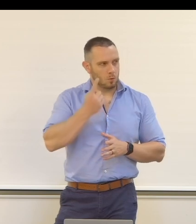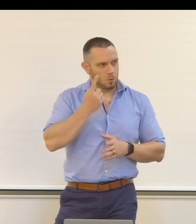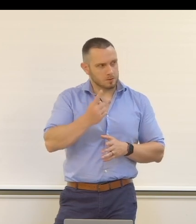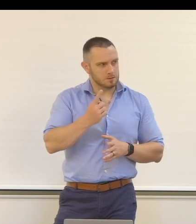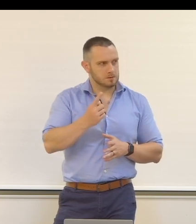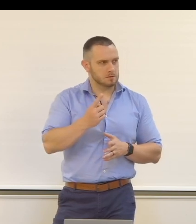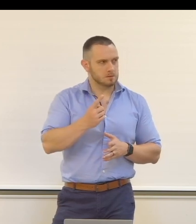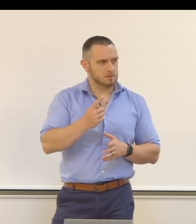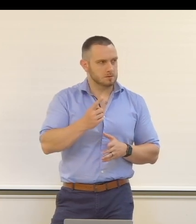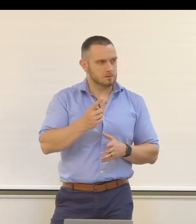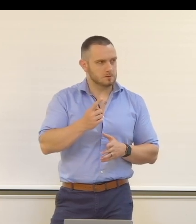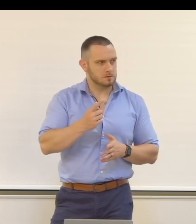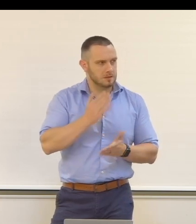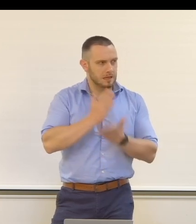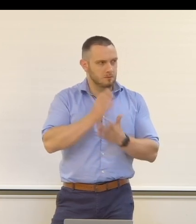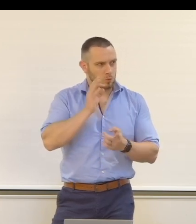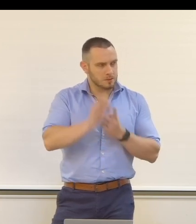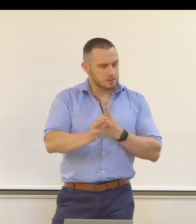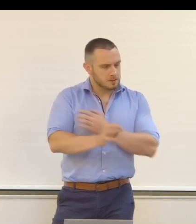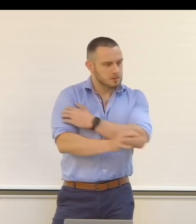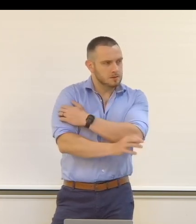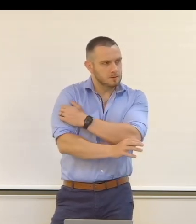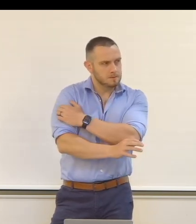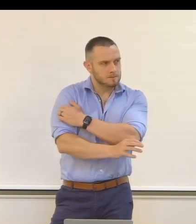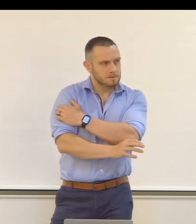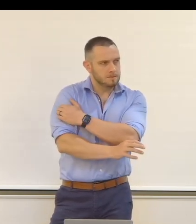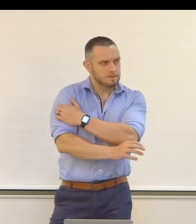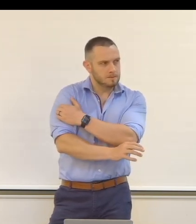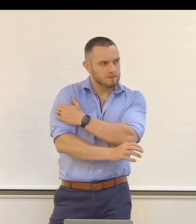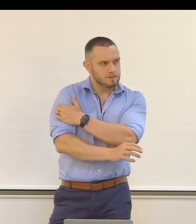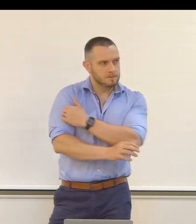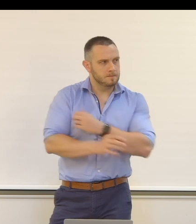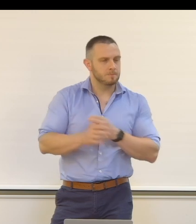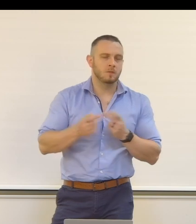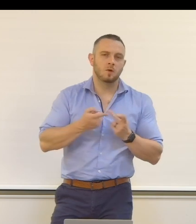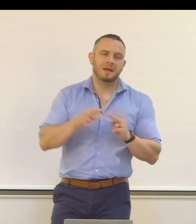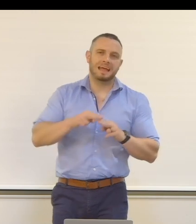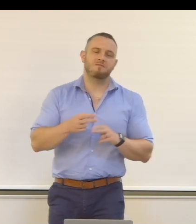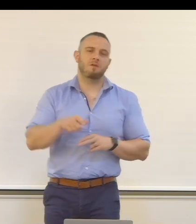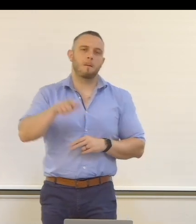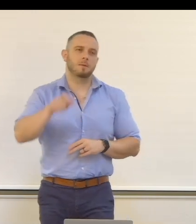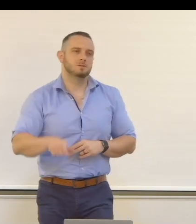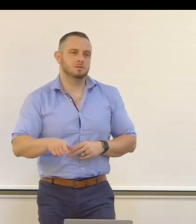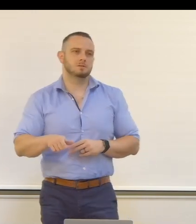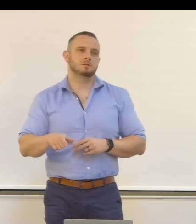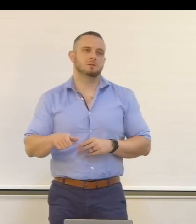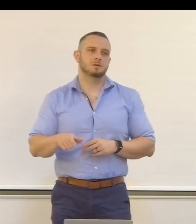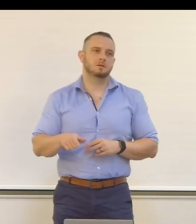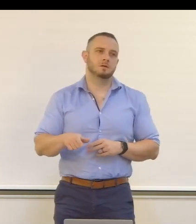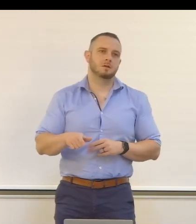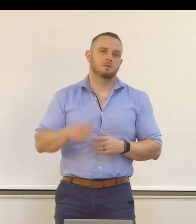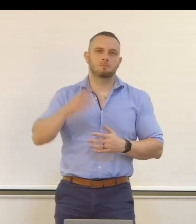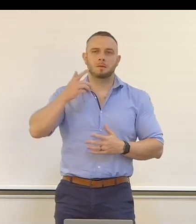very question in the sense that if someone is bit